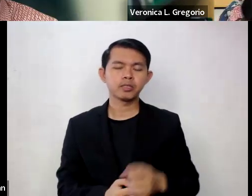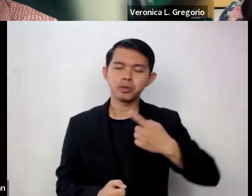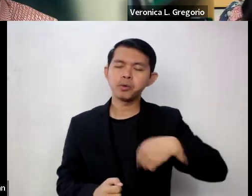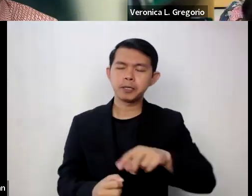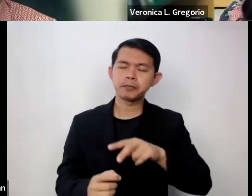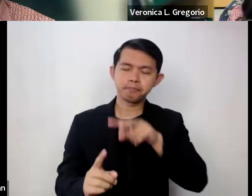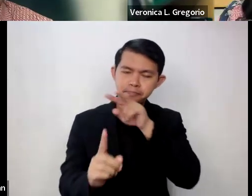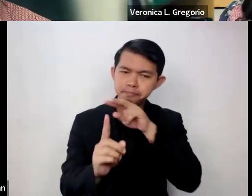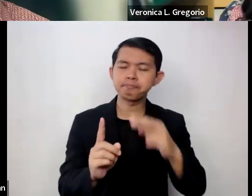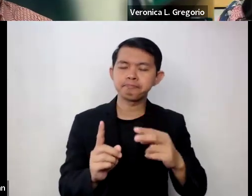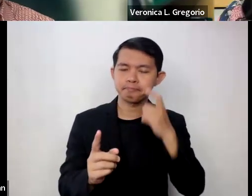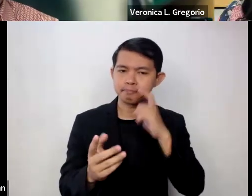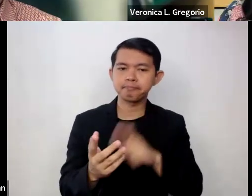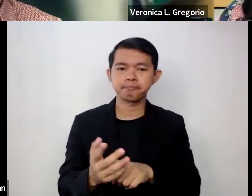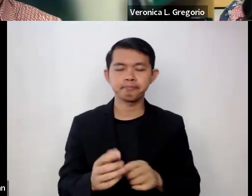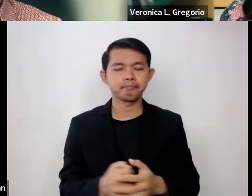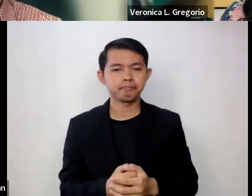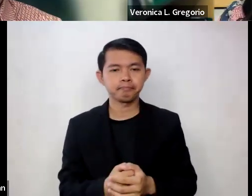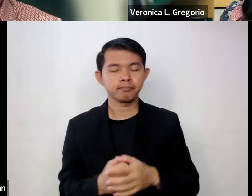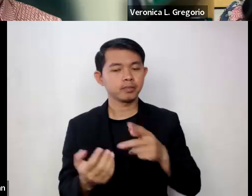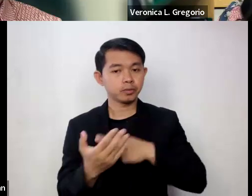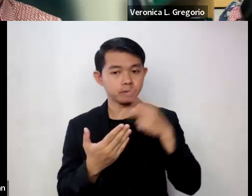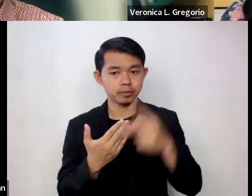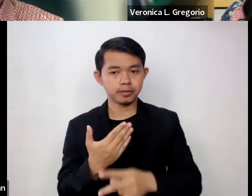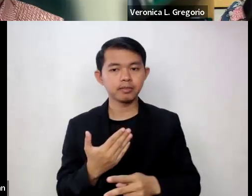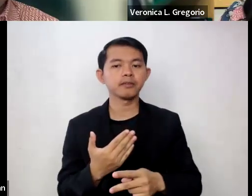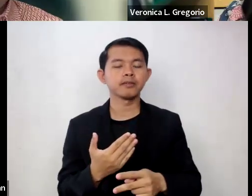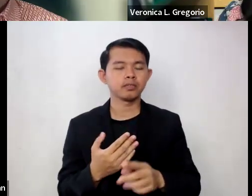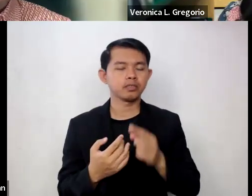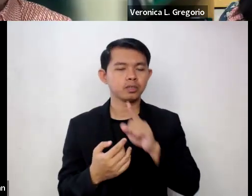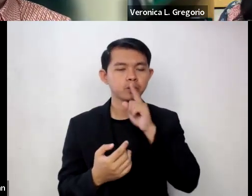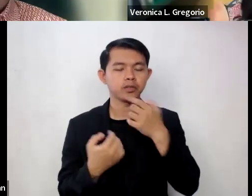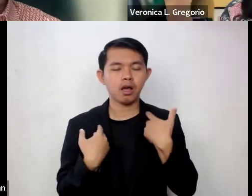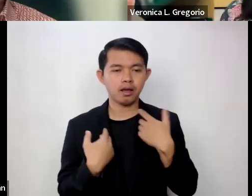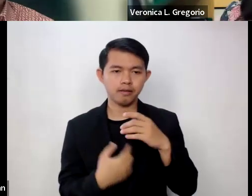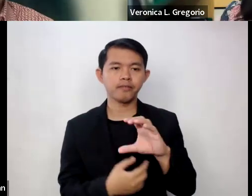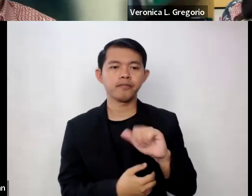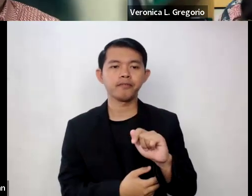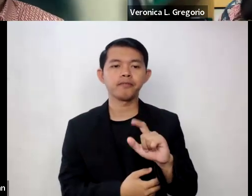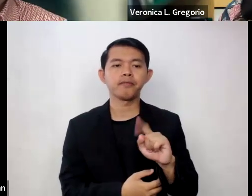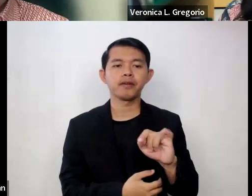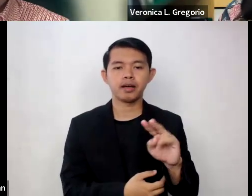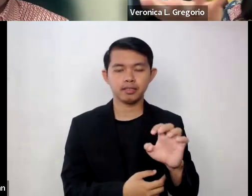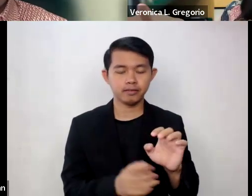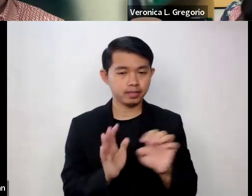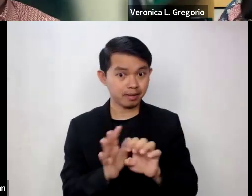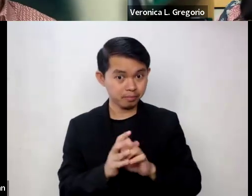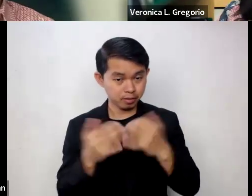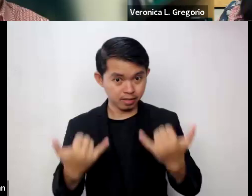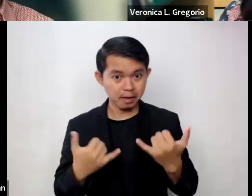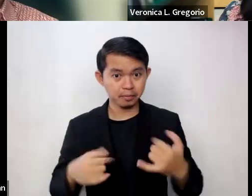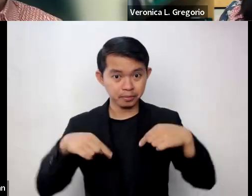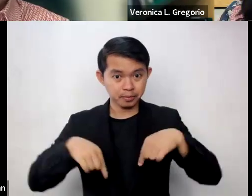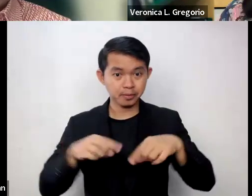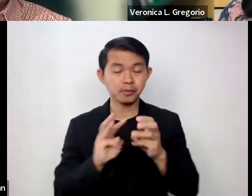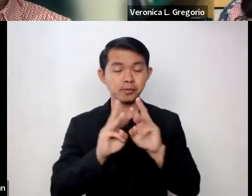We see this in the programs that are very active as well. Actually, this program itself, this webinar itself, right? It's